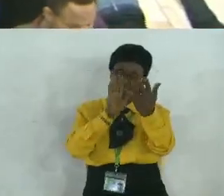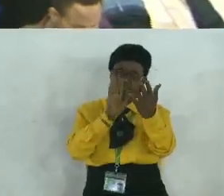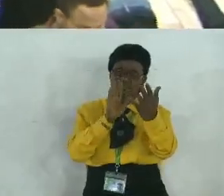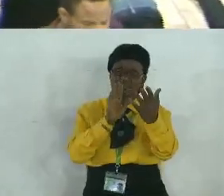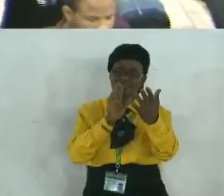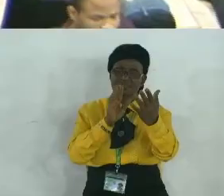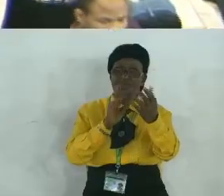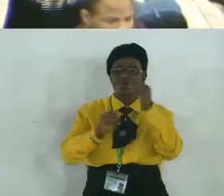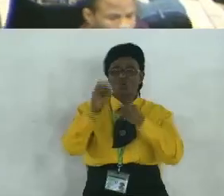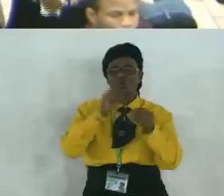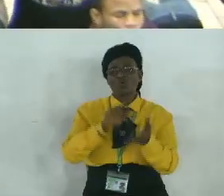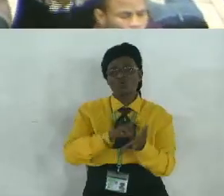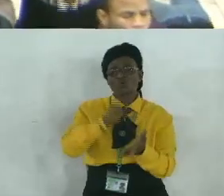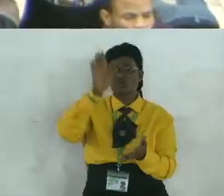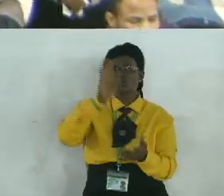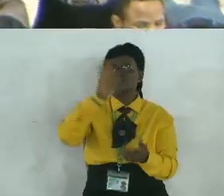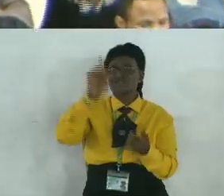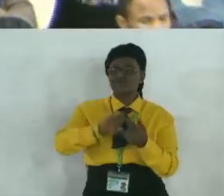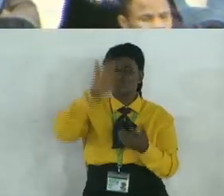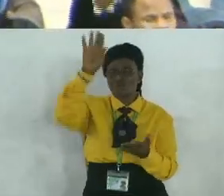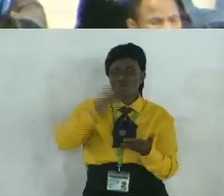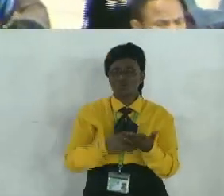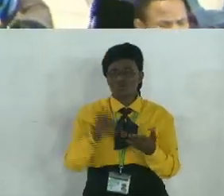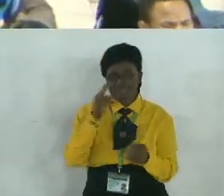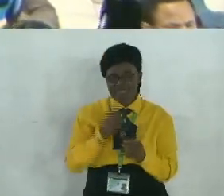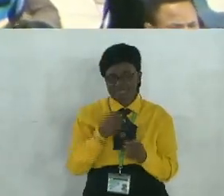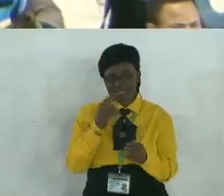Oh, glory be to your holy name.